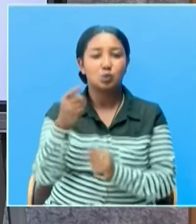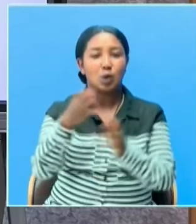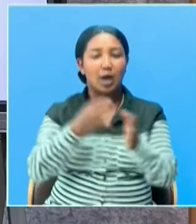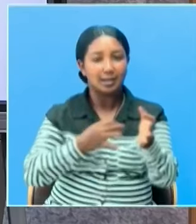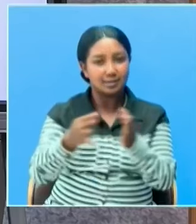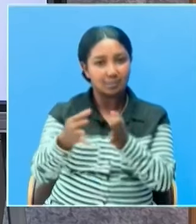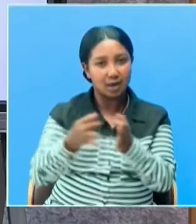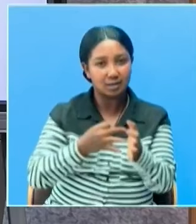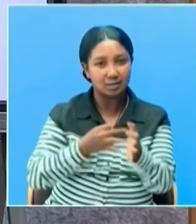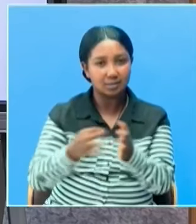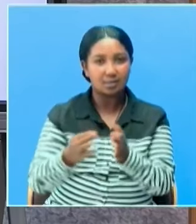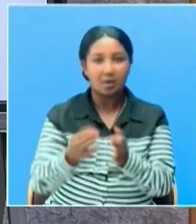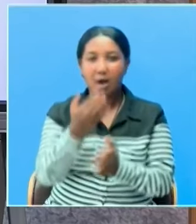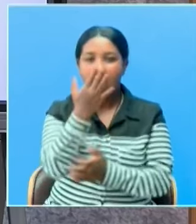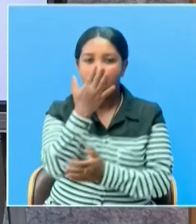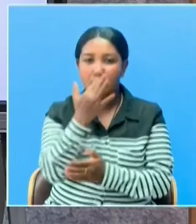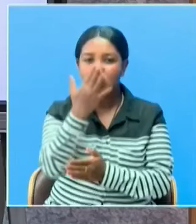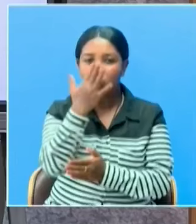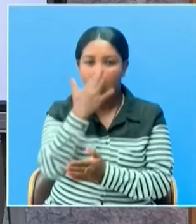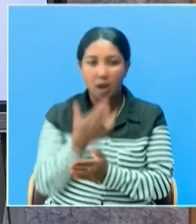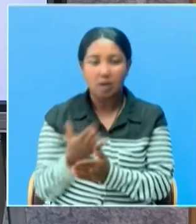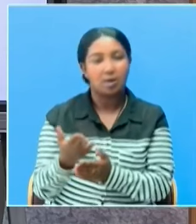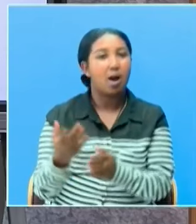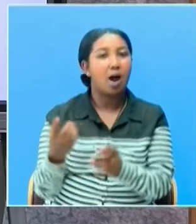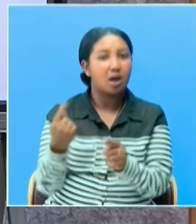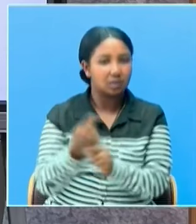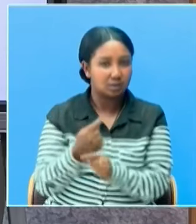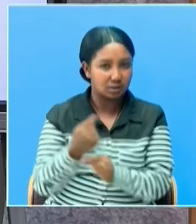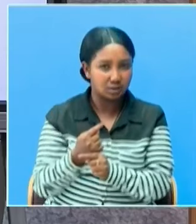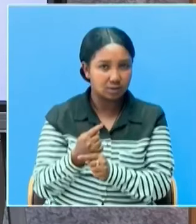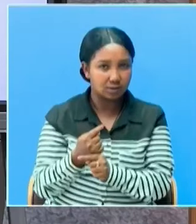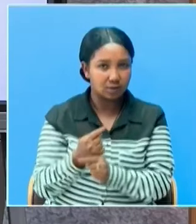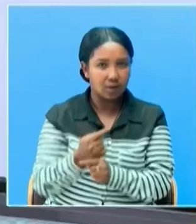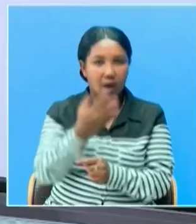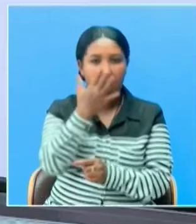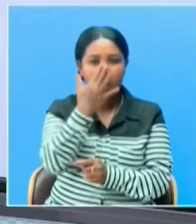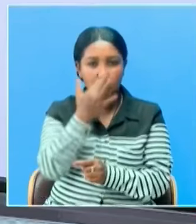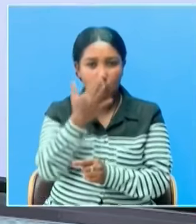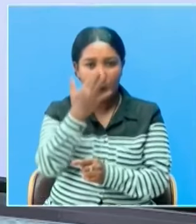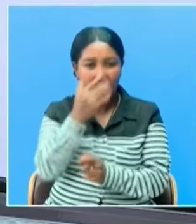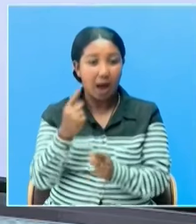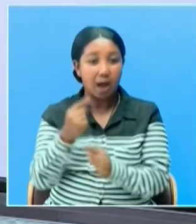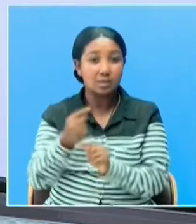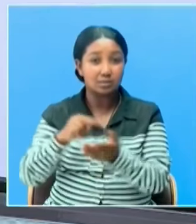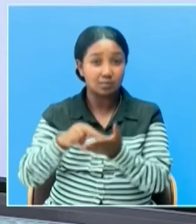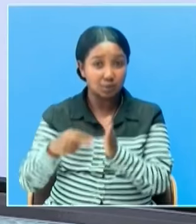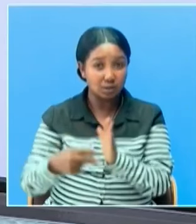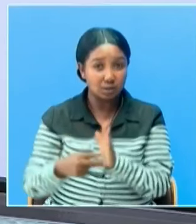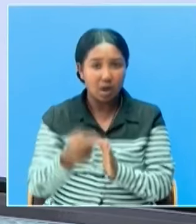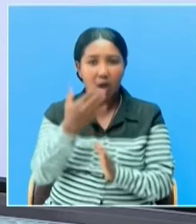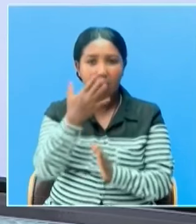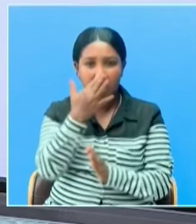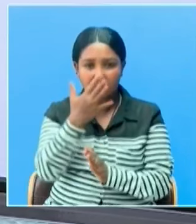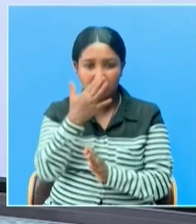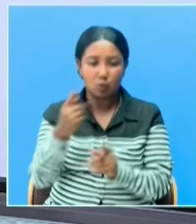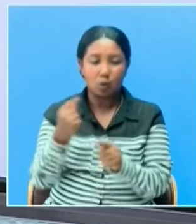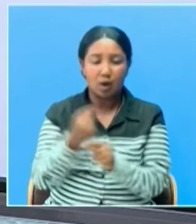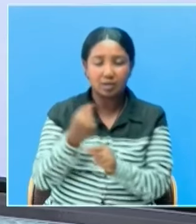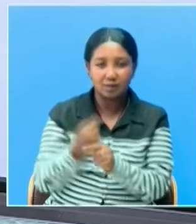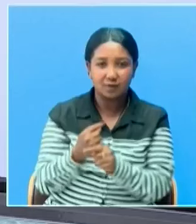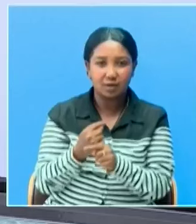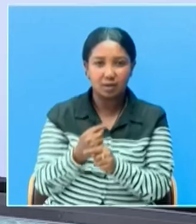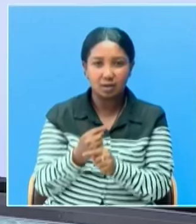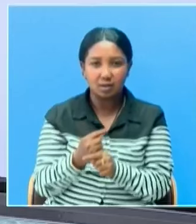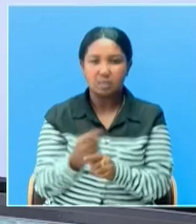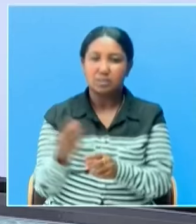express habitual actions. Habitual actions means the actions or the activity